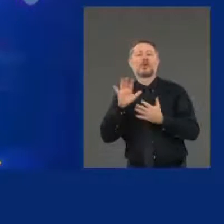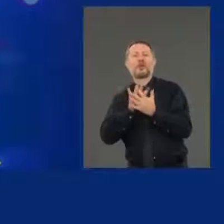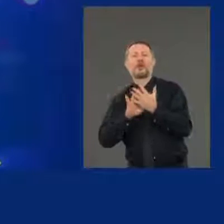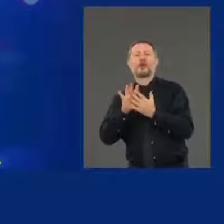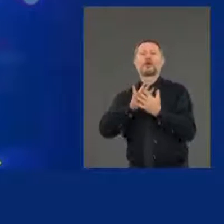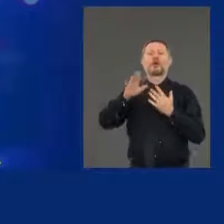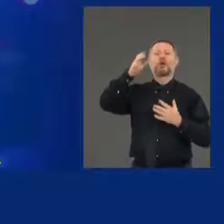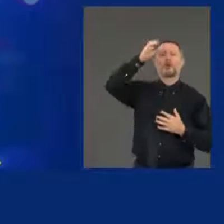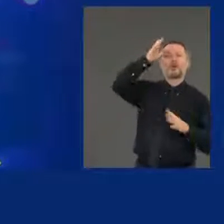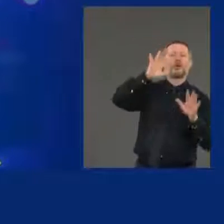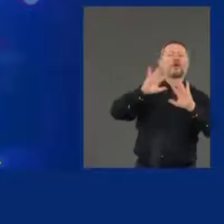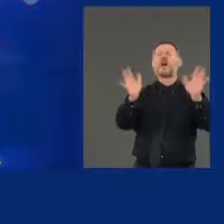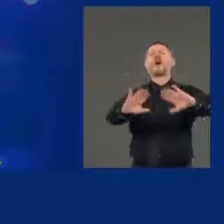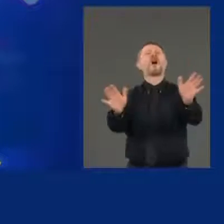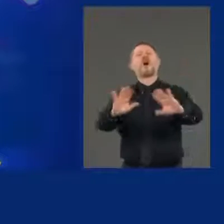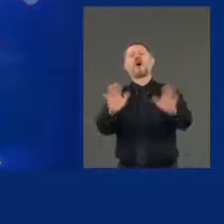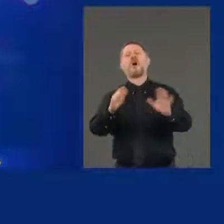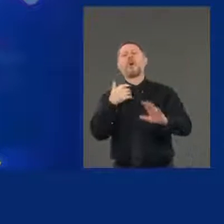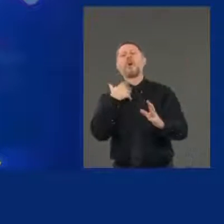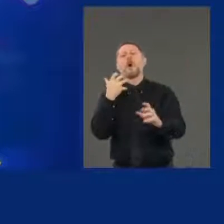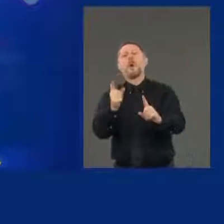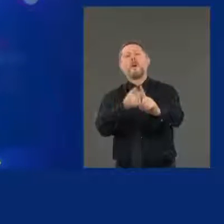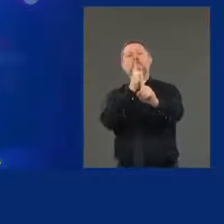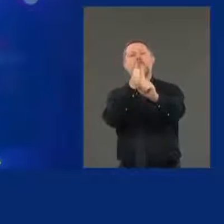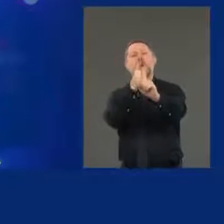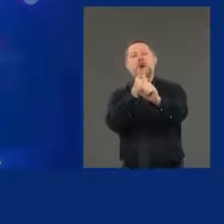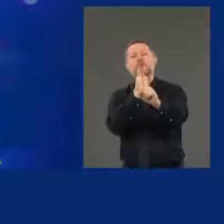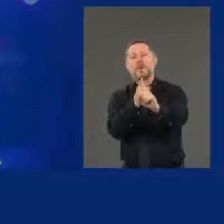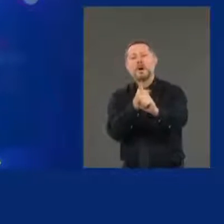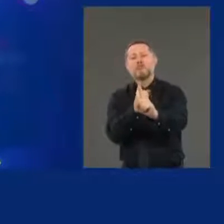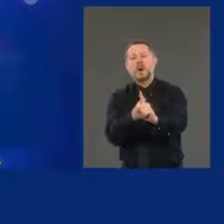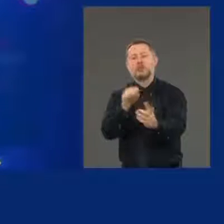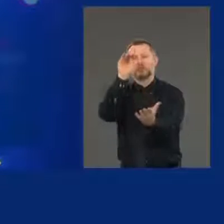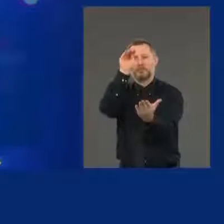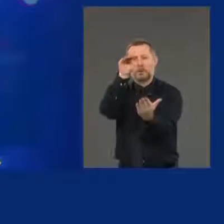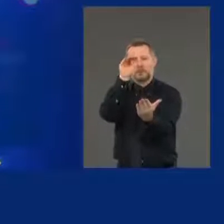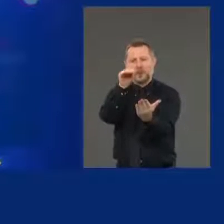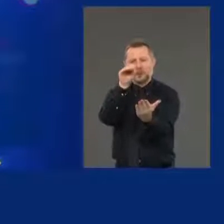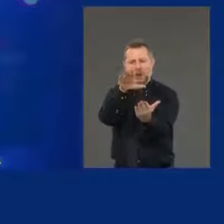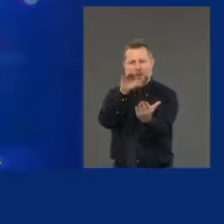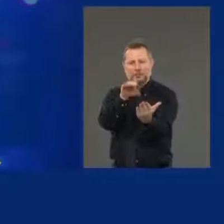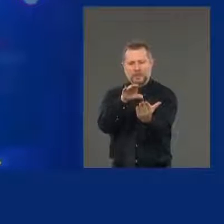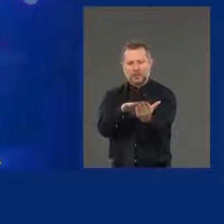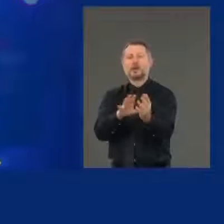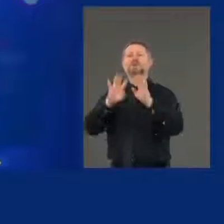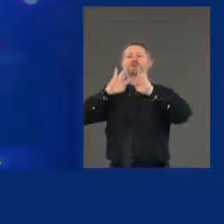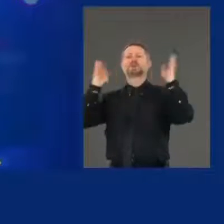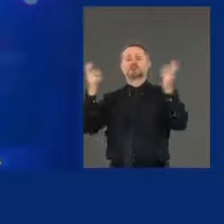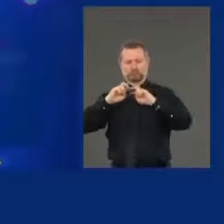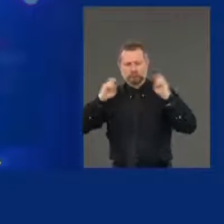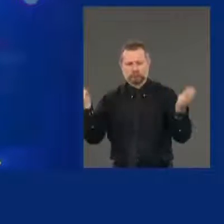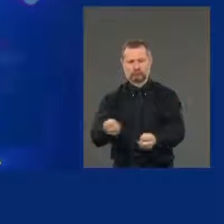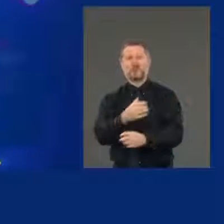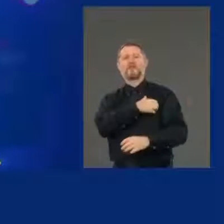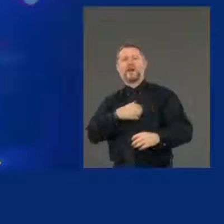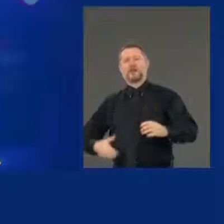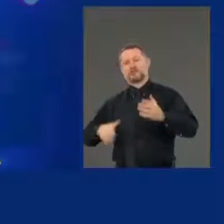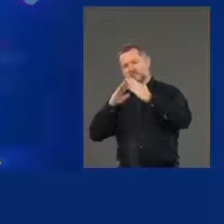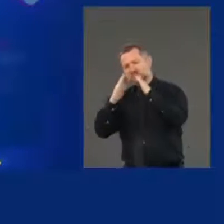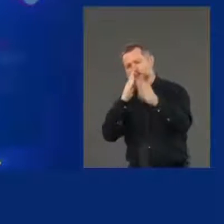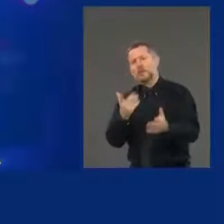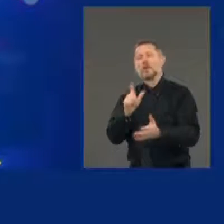conceptual. Write it down on a piece of paper. Come to a table, the mayor, the council,